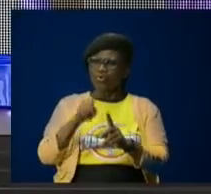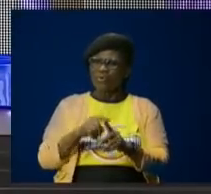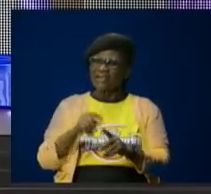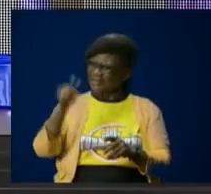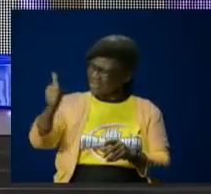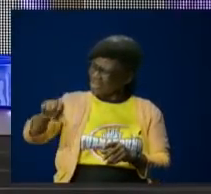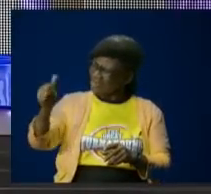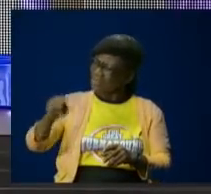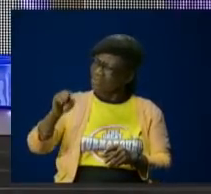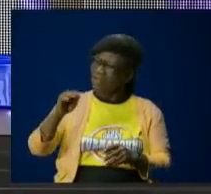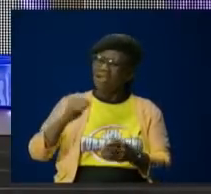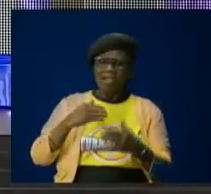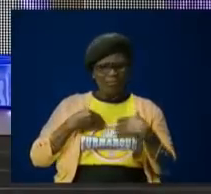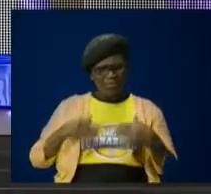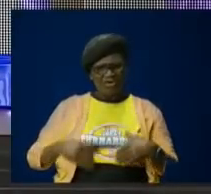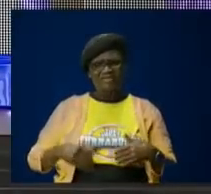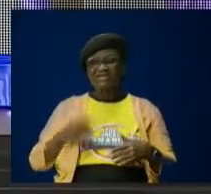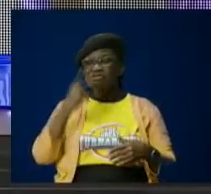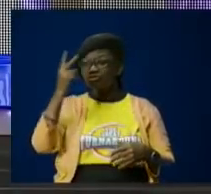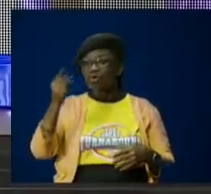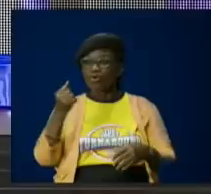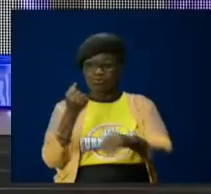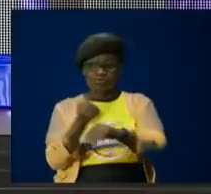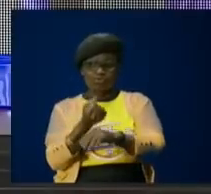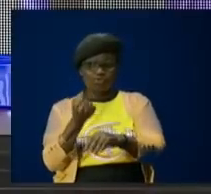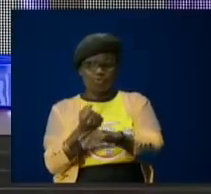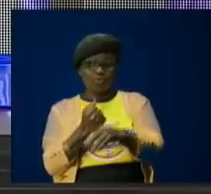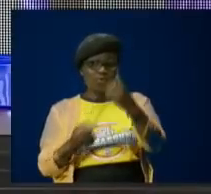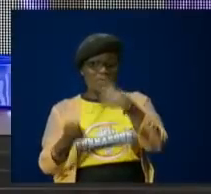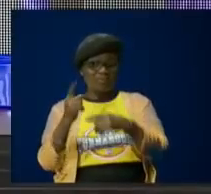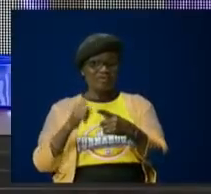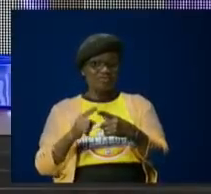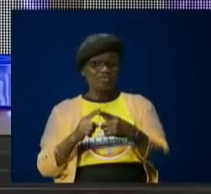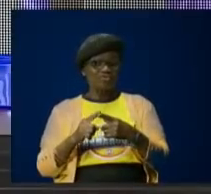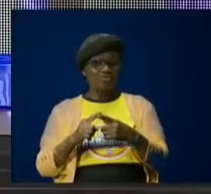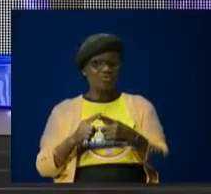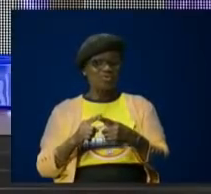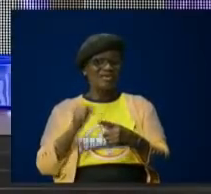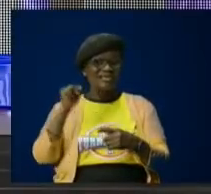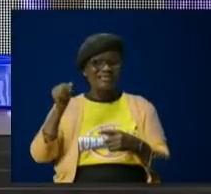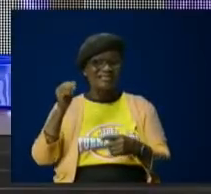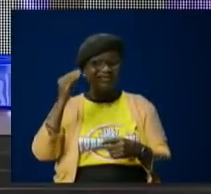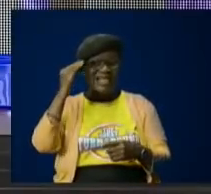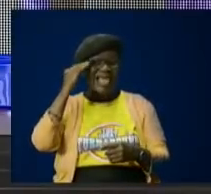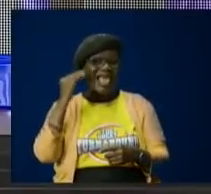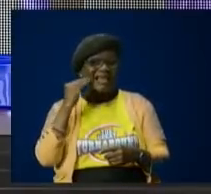towards his head, you see anything coming to your face,